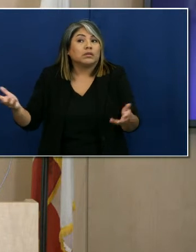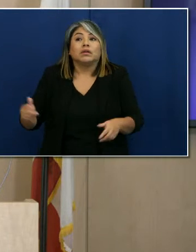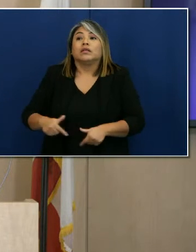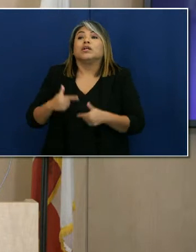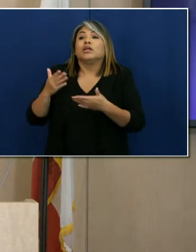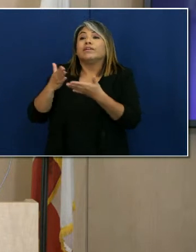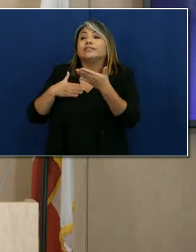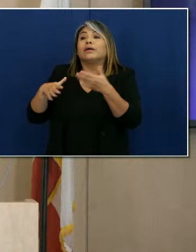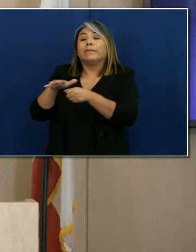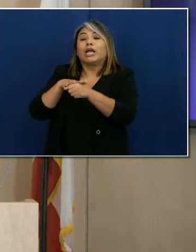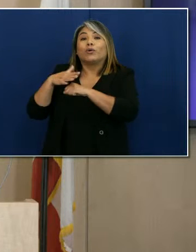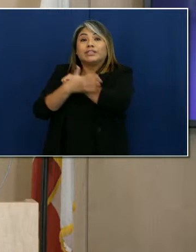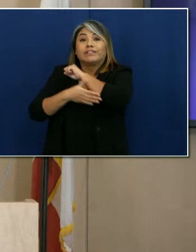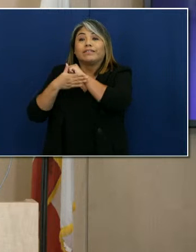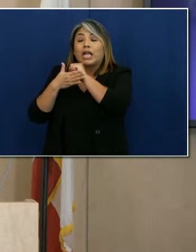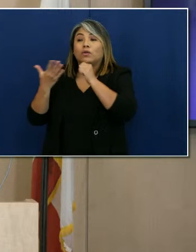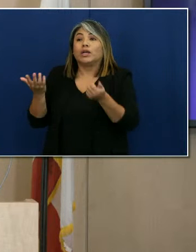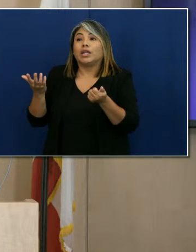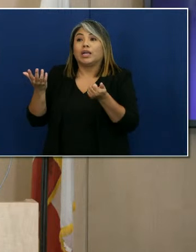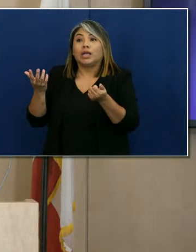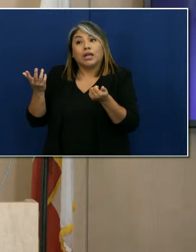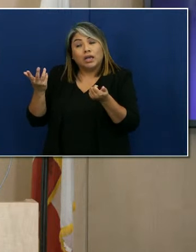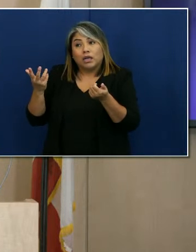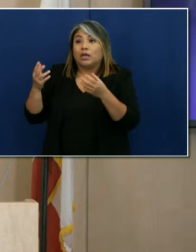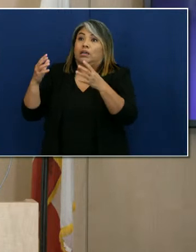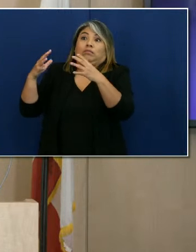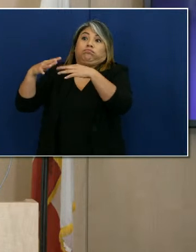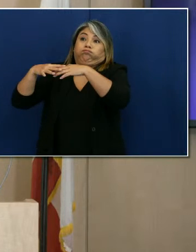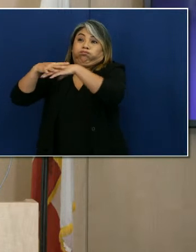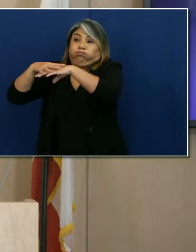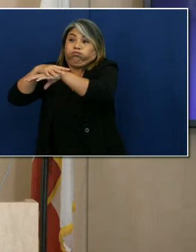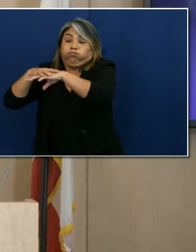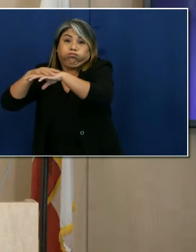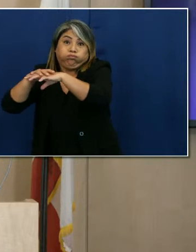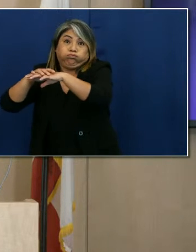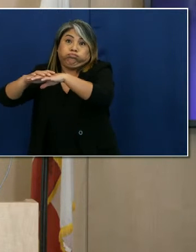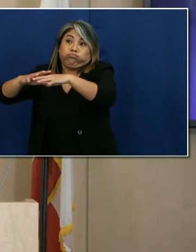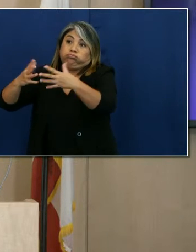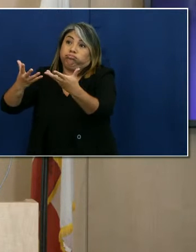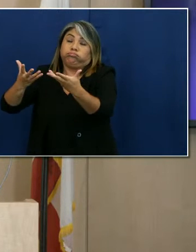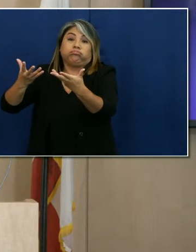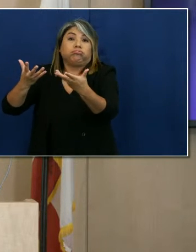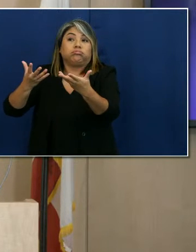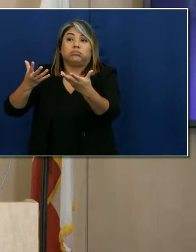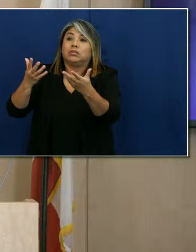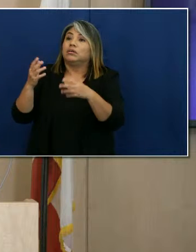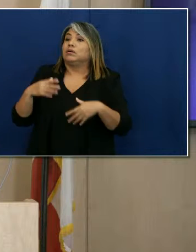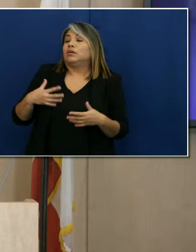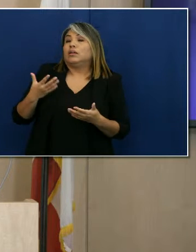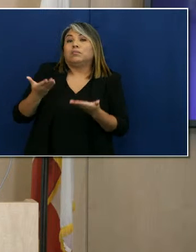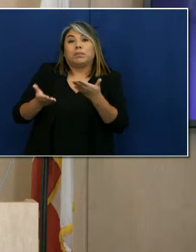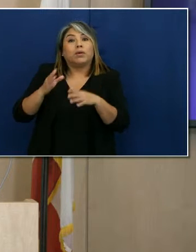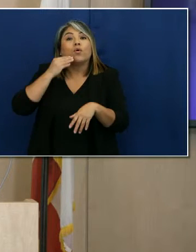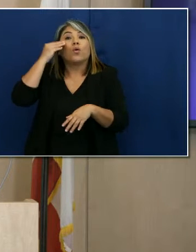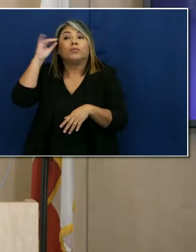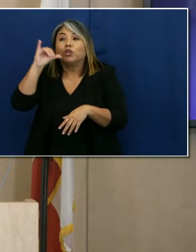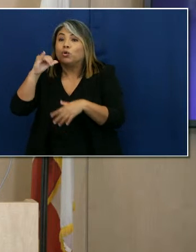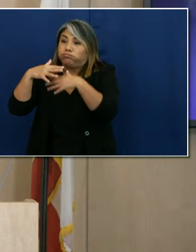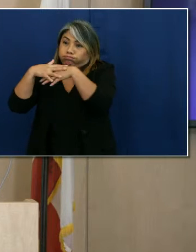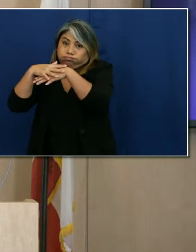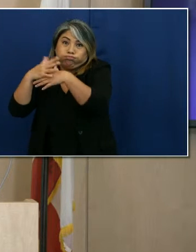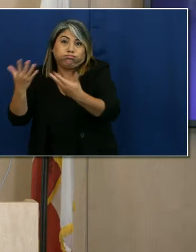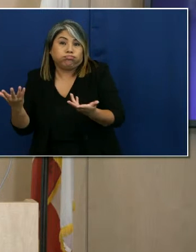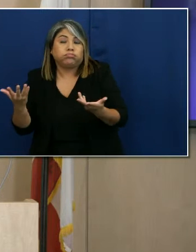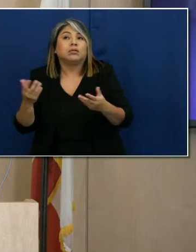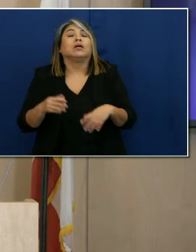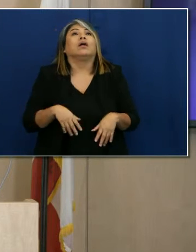the county that are more densely populated, the number of individuals who live in the household. They might be individuals